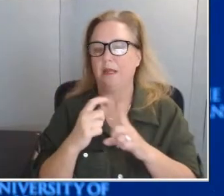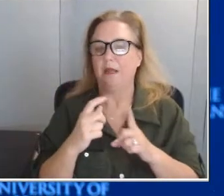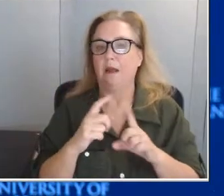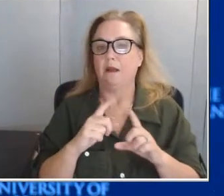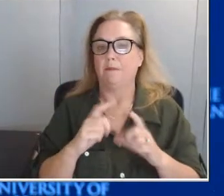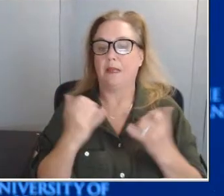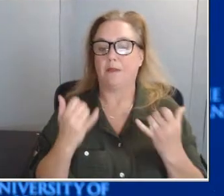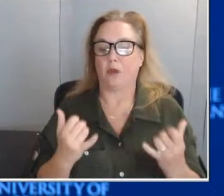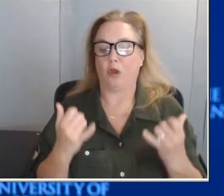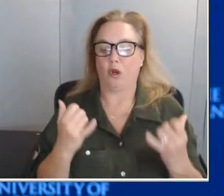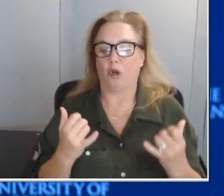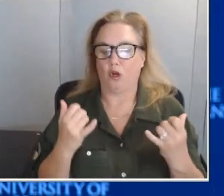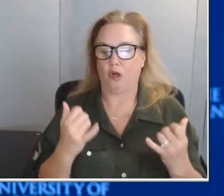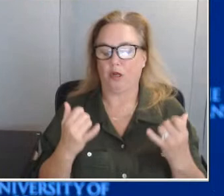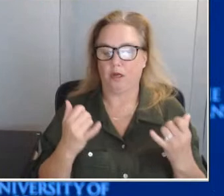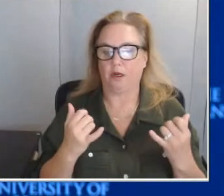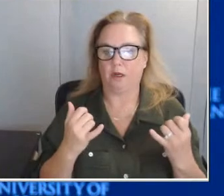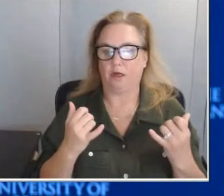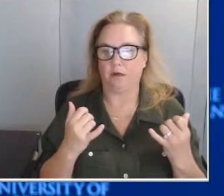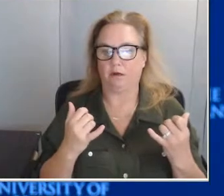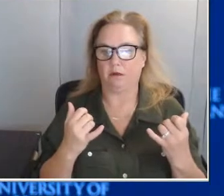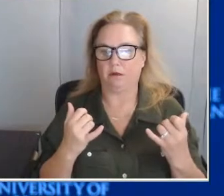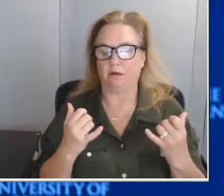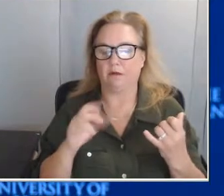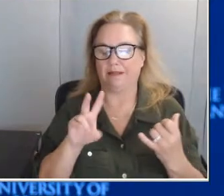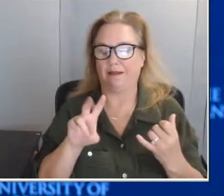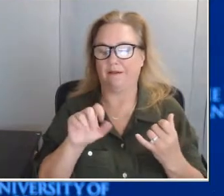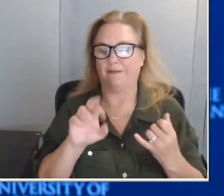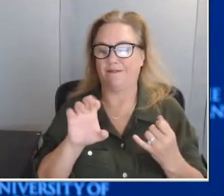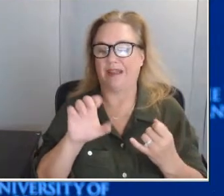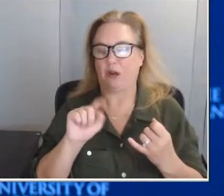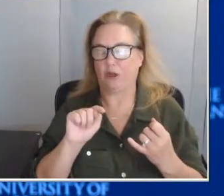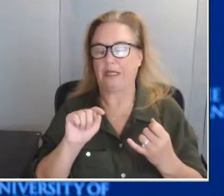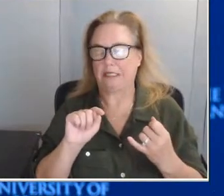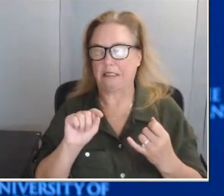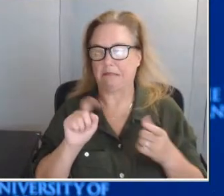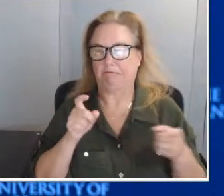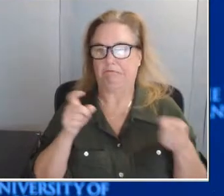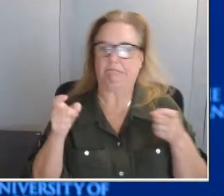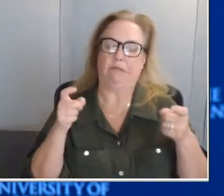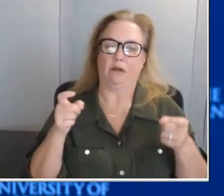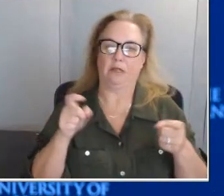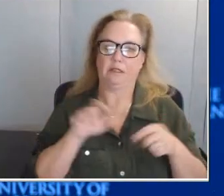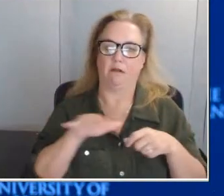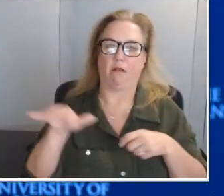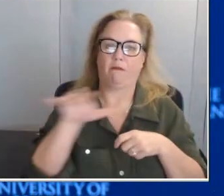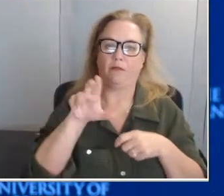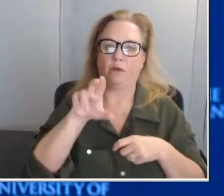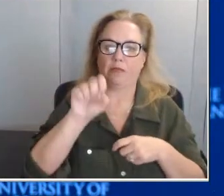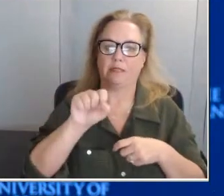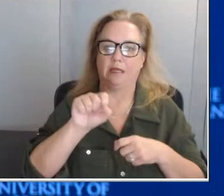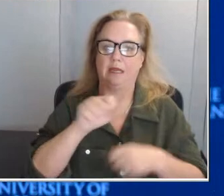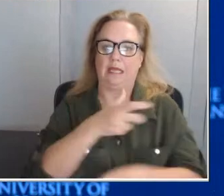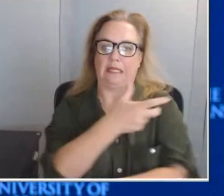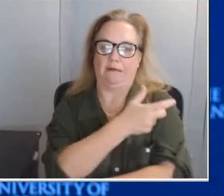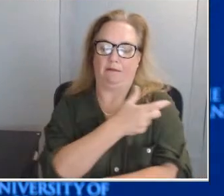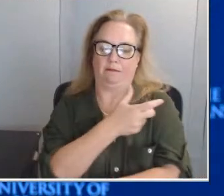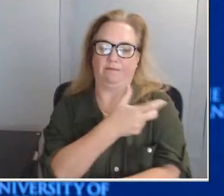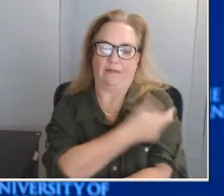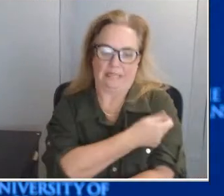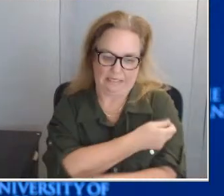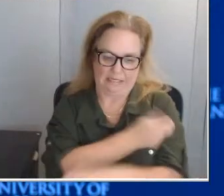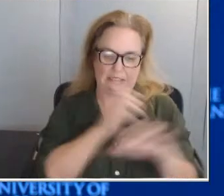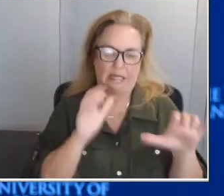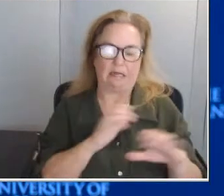current more predominant variants in the United States, we know that the vaccine continues to have activity and